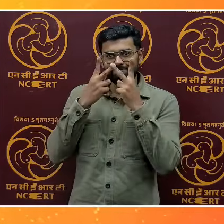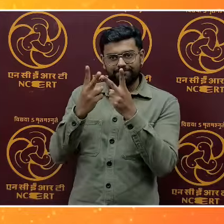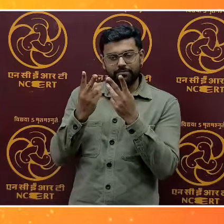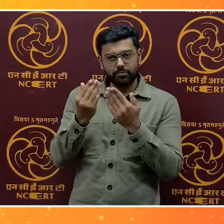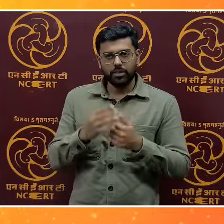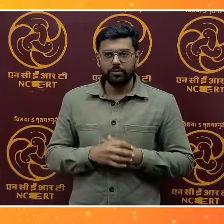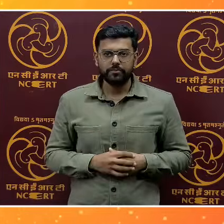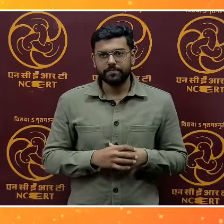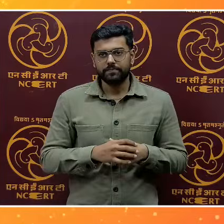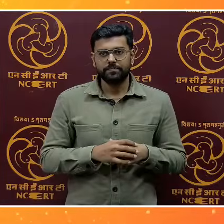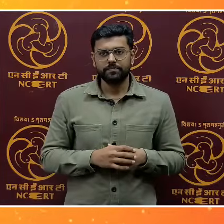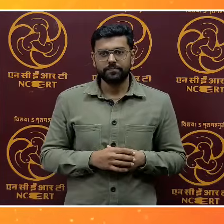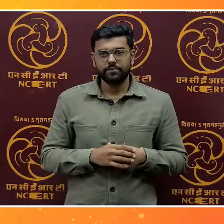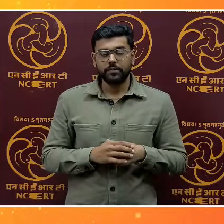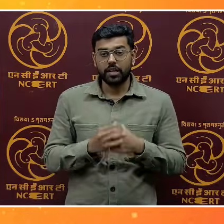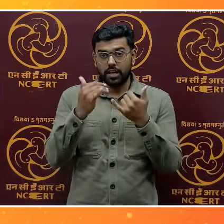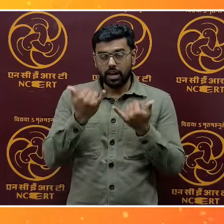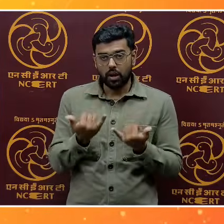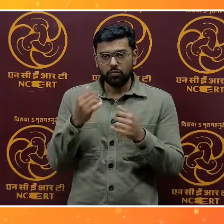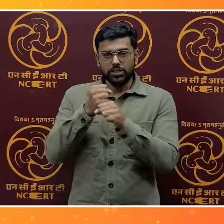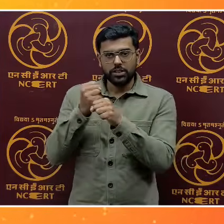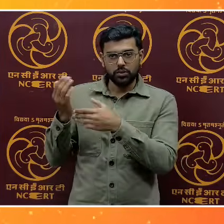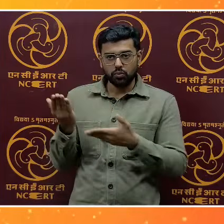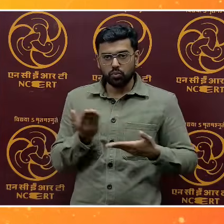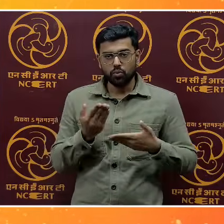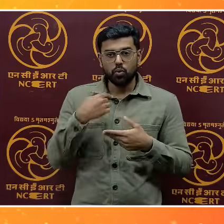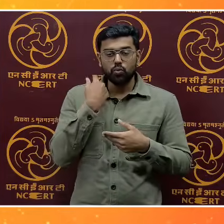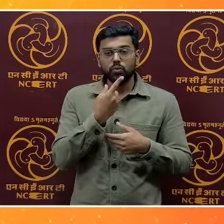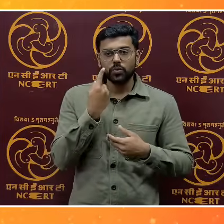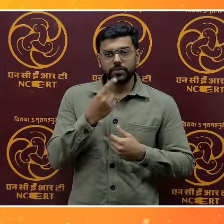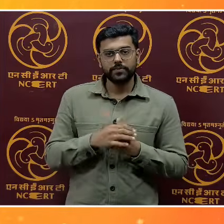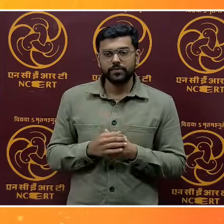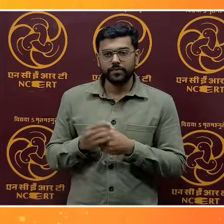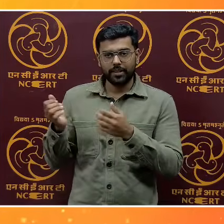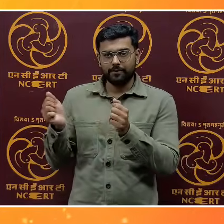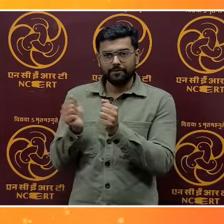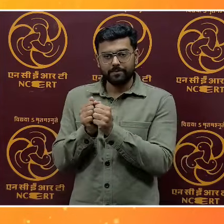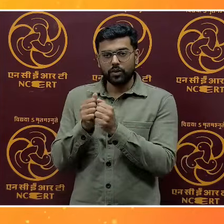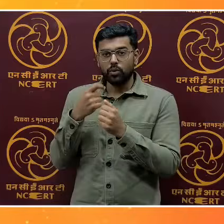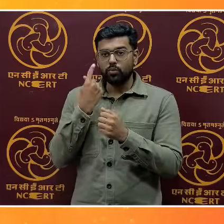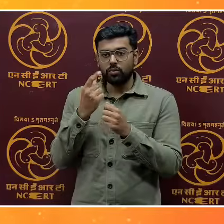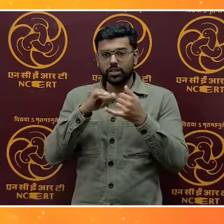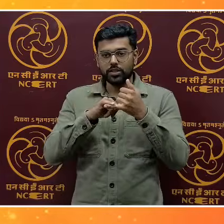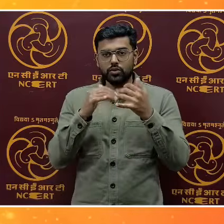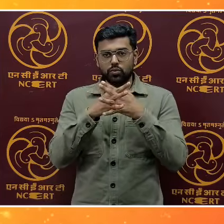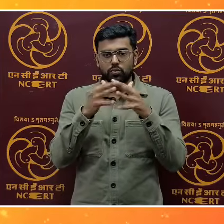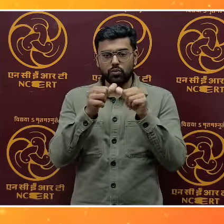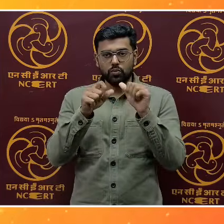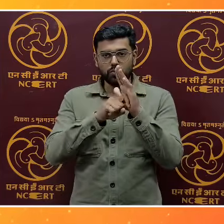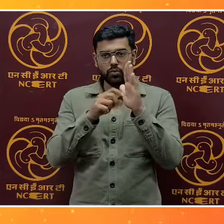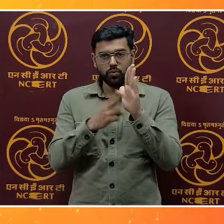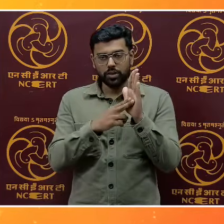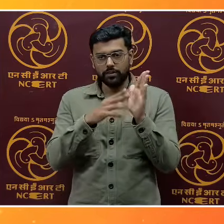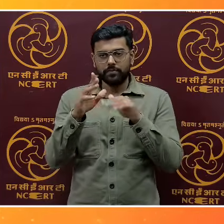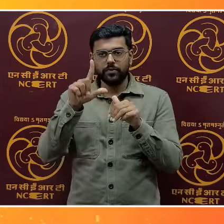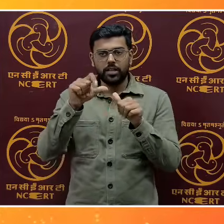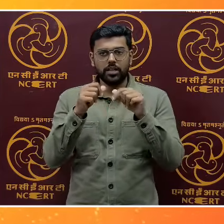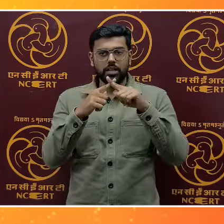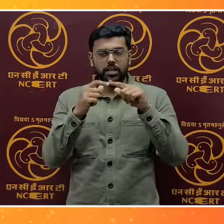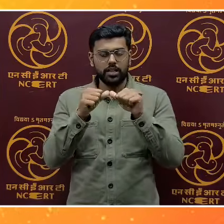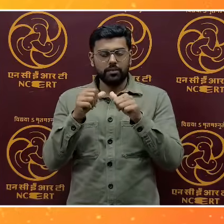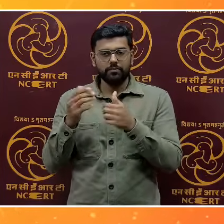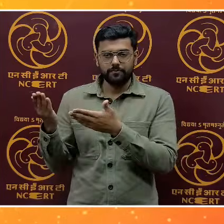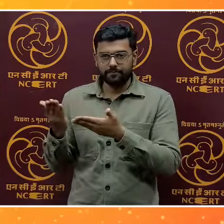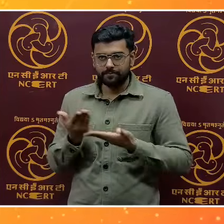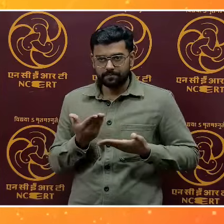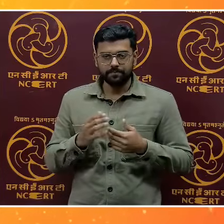let me please introduce you to our guest for today. We have with us Mrs. Swarn Lata Sharma. Ma'am, a very warm welcome to you.